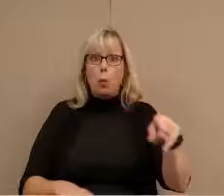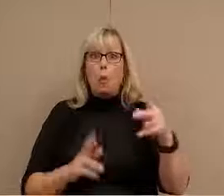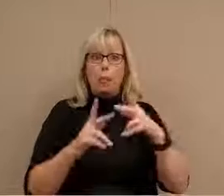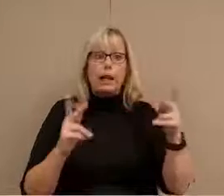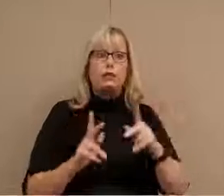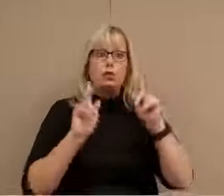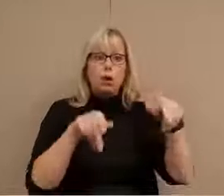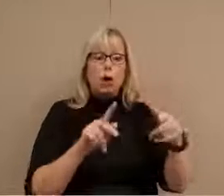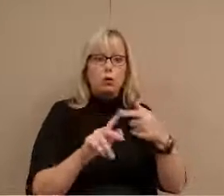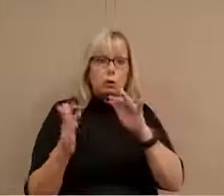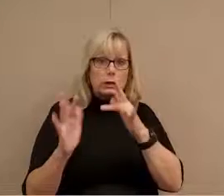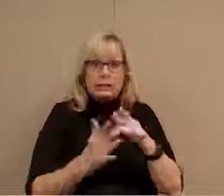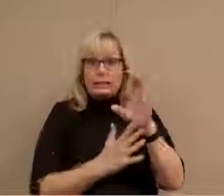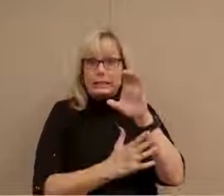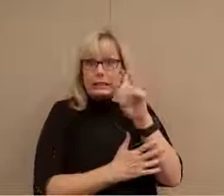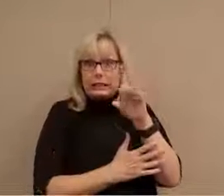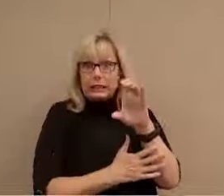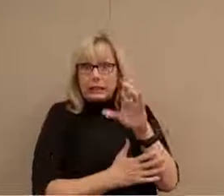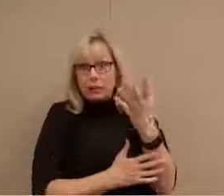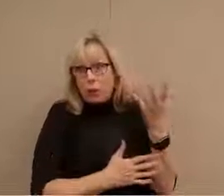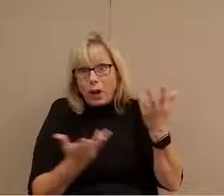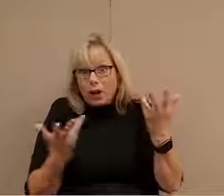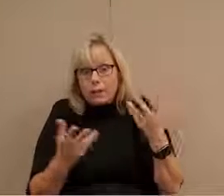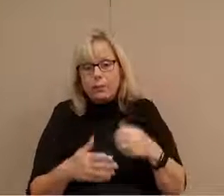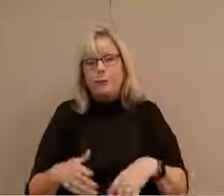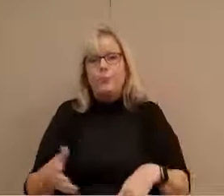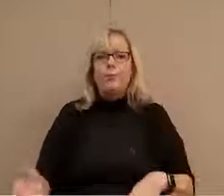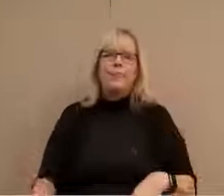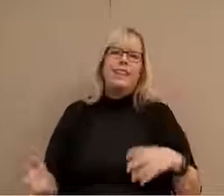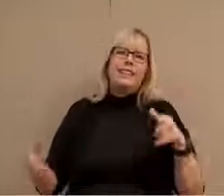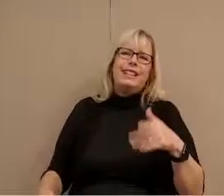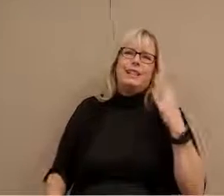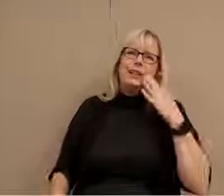to go to? Is it CDC? Yeah. Well, yeah, and